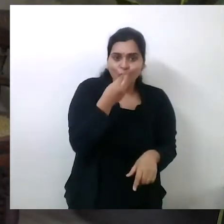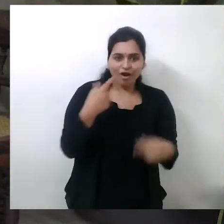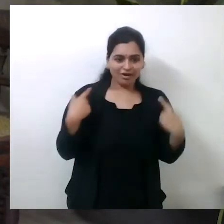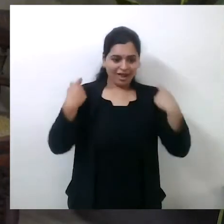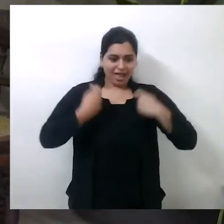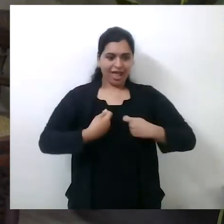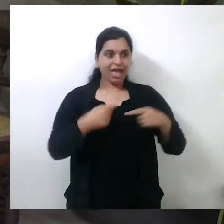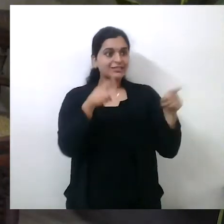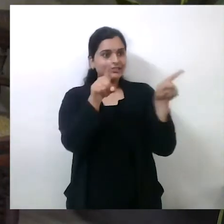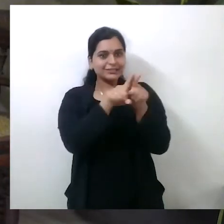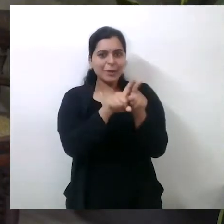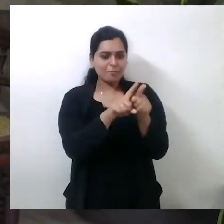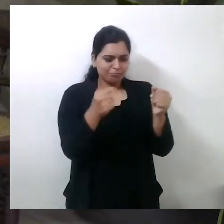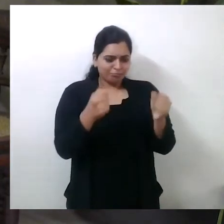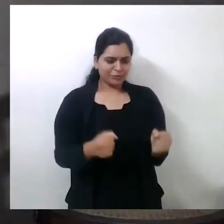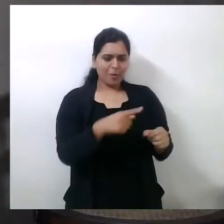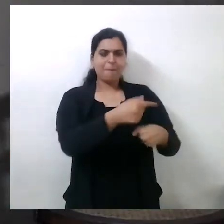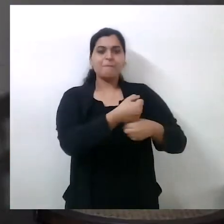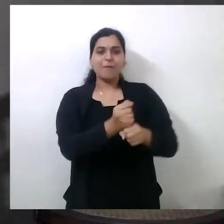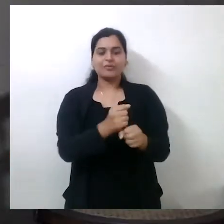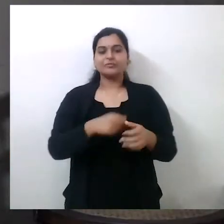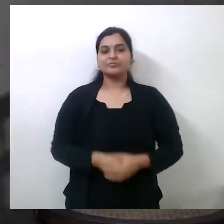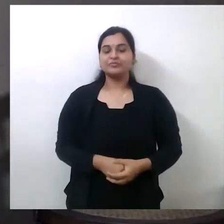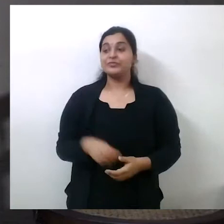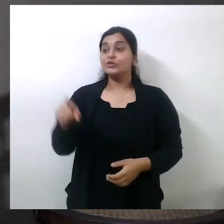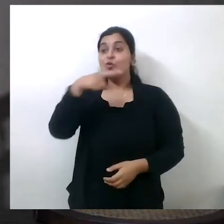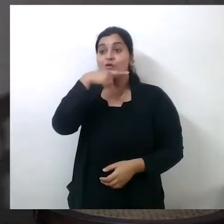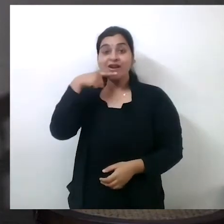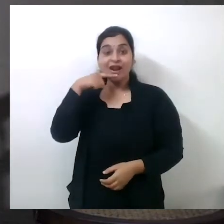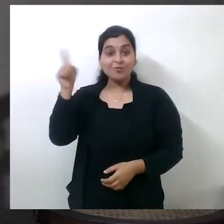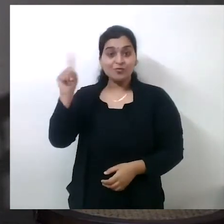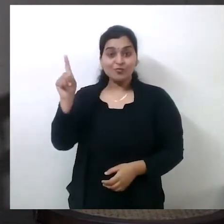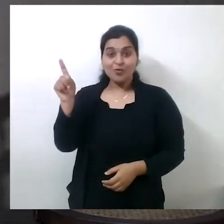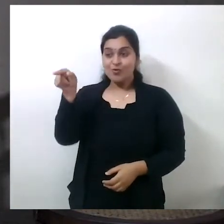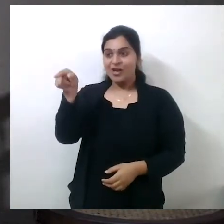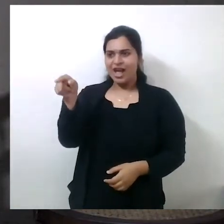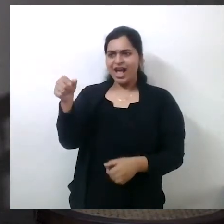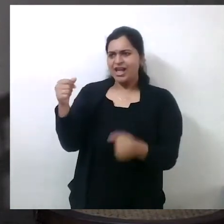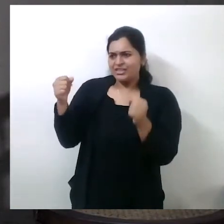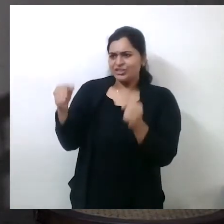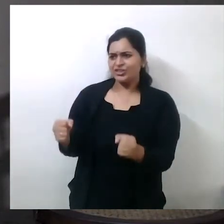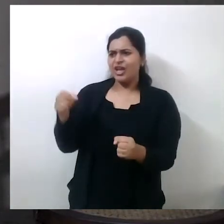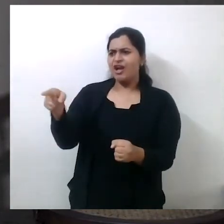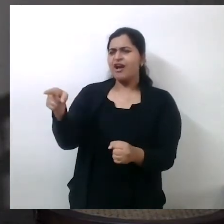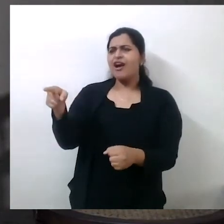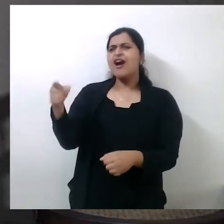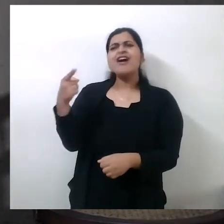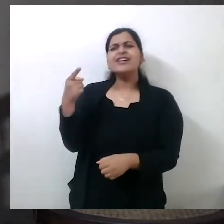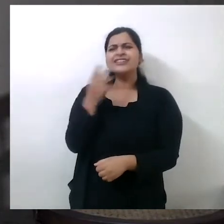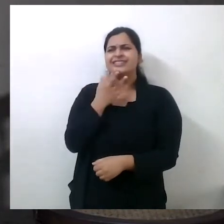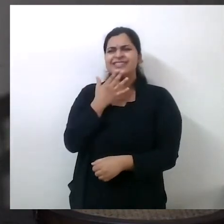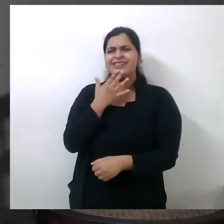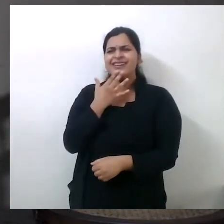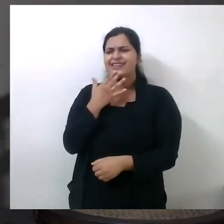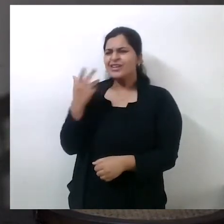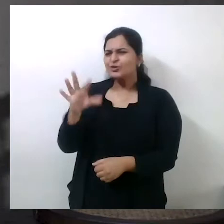way, it would be designed as per that. So Jochen, the red blue chair by Rietveld, why do you think he chose this color